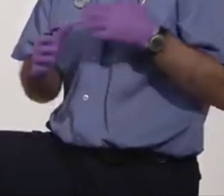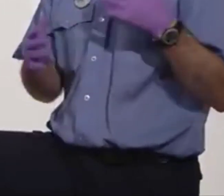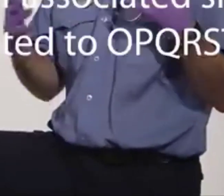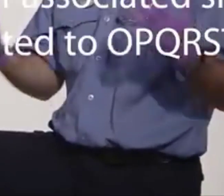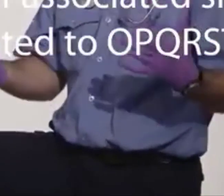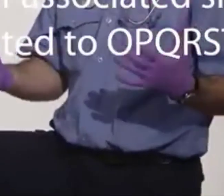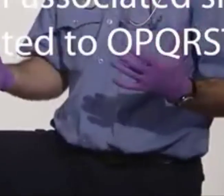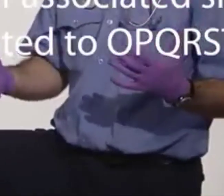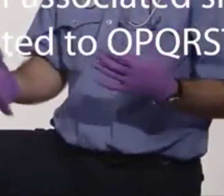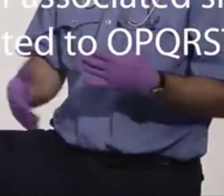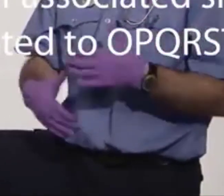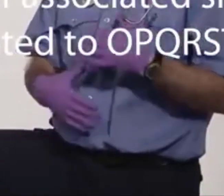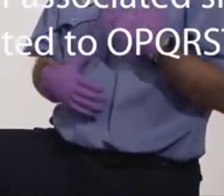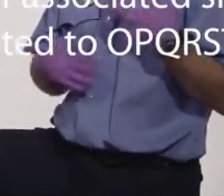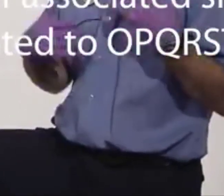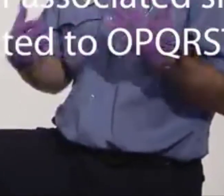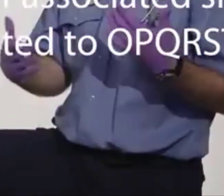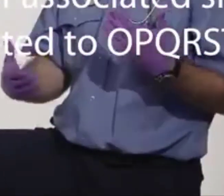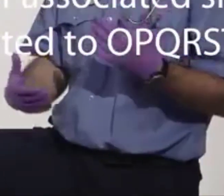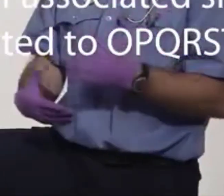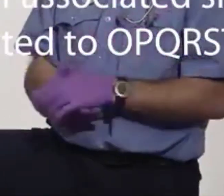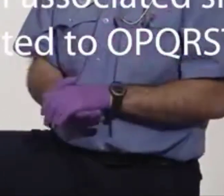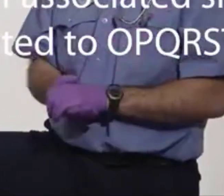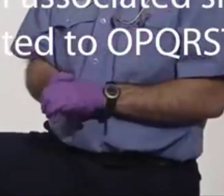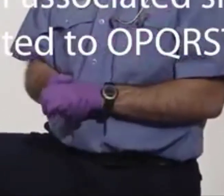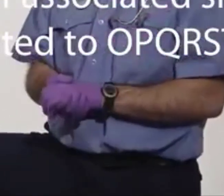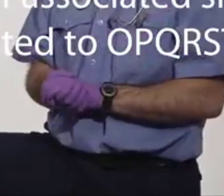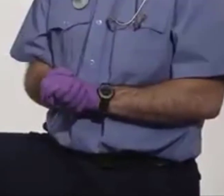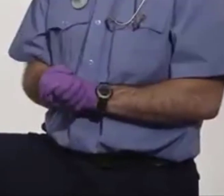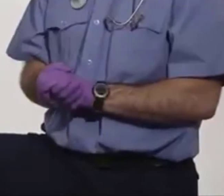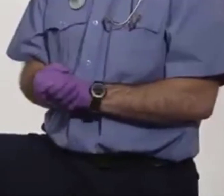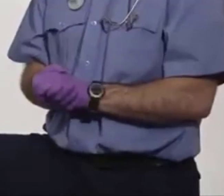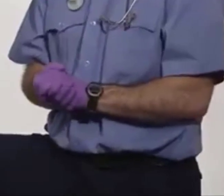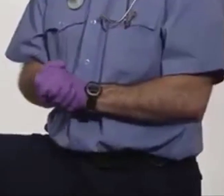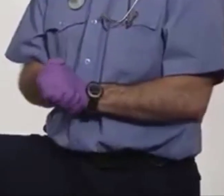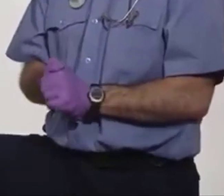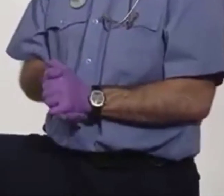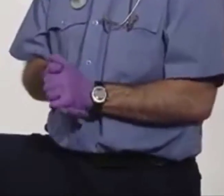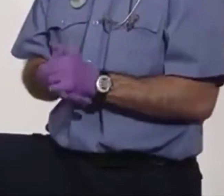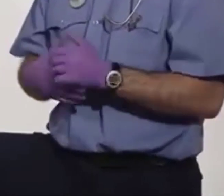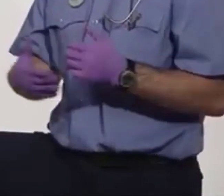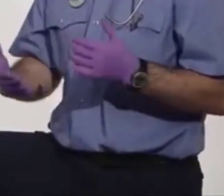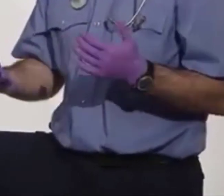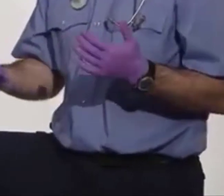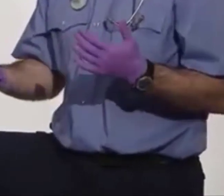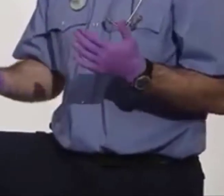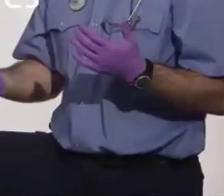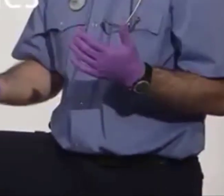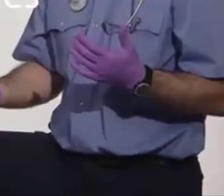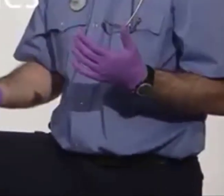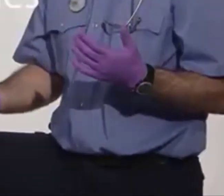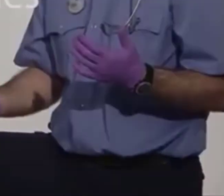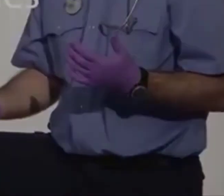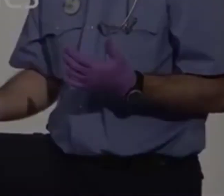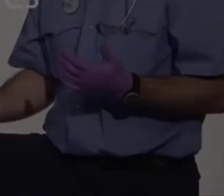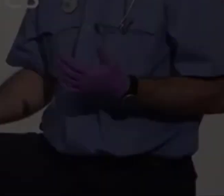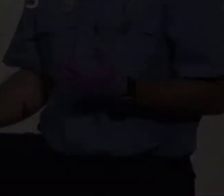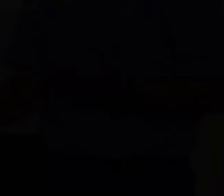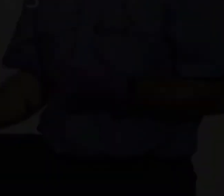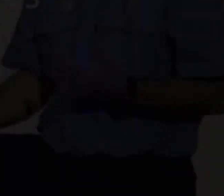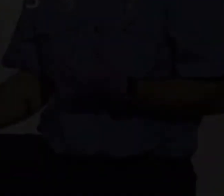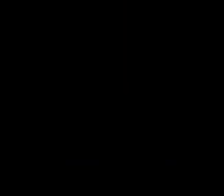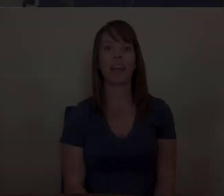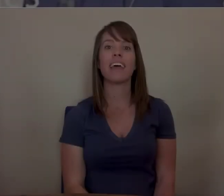I've got my OPQRST done, I'll move on to my sample and try and get a little bit more information. So, do you have any